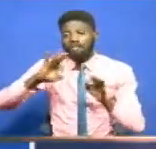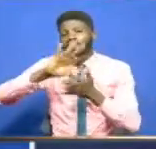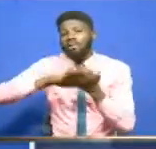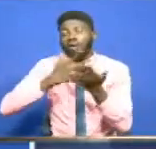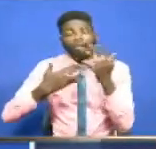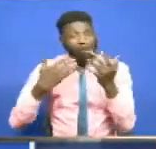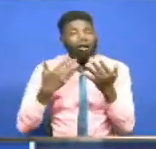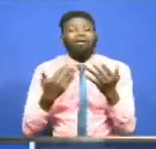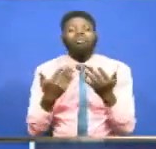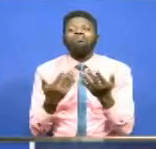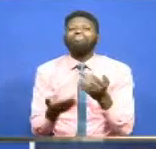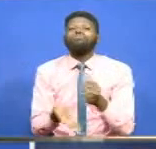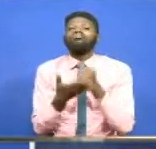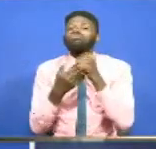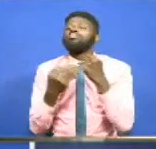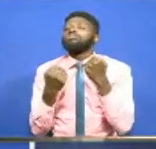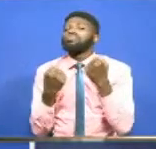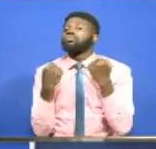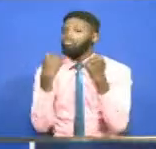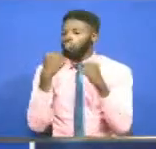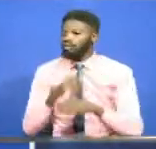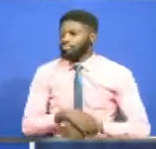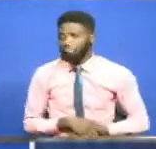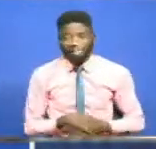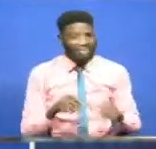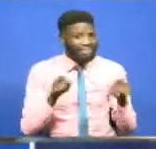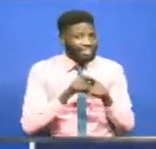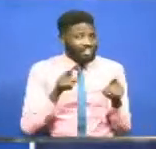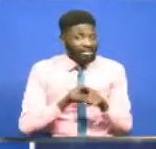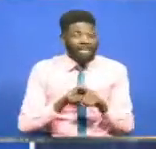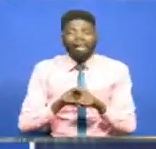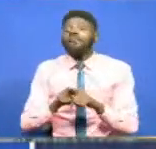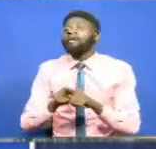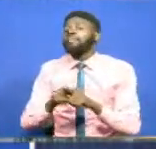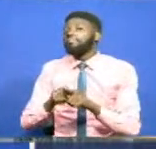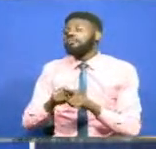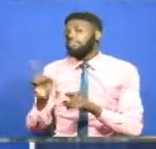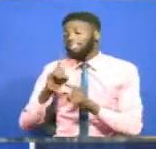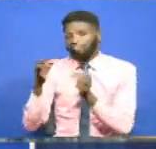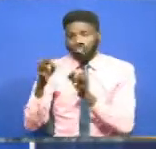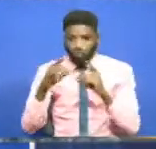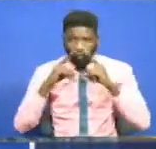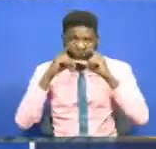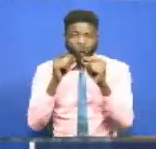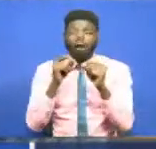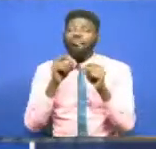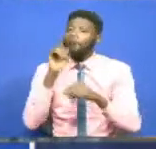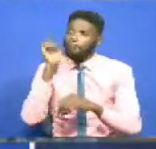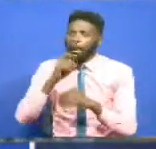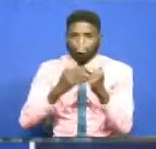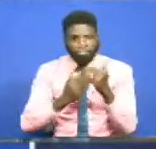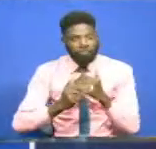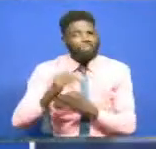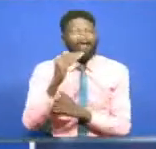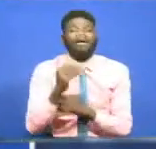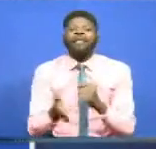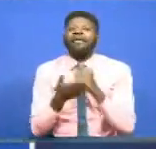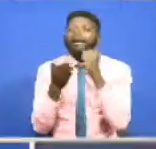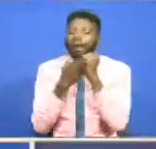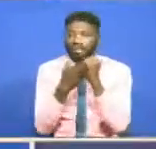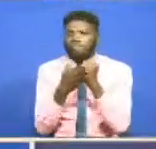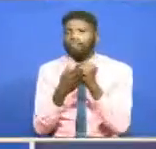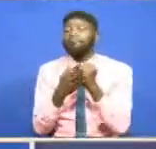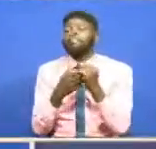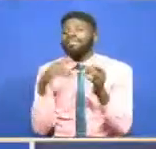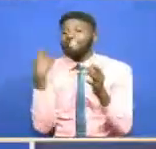stability. The National Treasury further saying additional resource mobilization will be required to sustain interventions such as